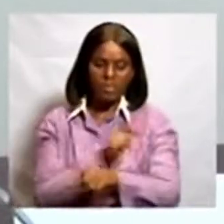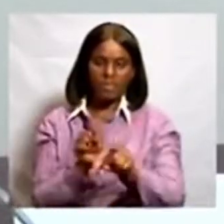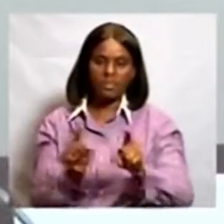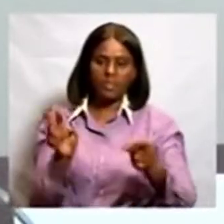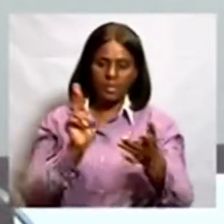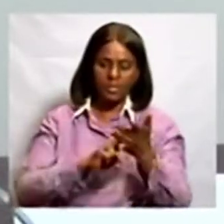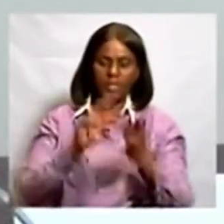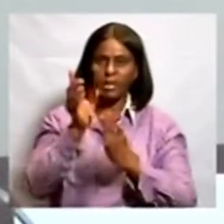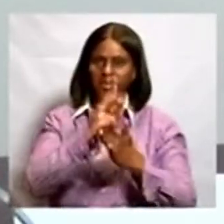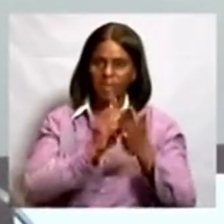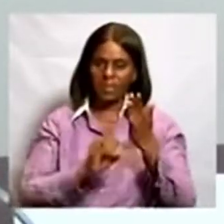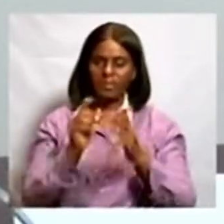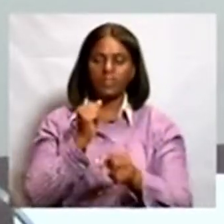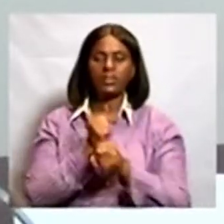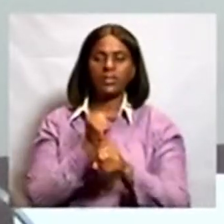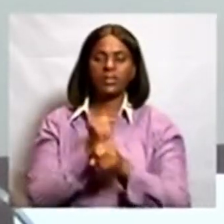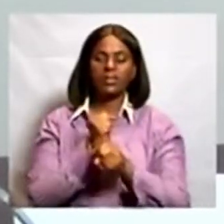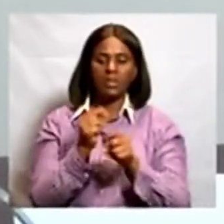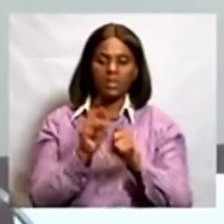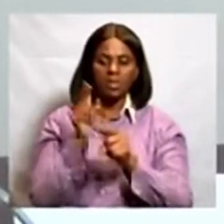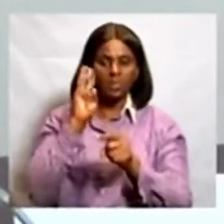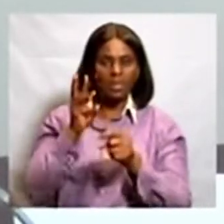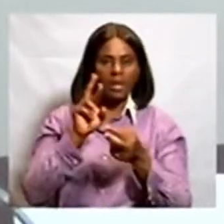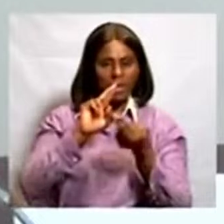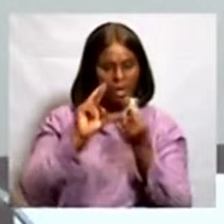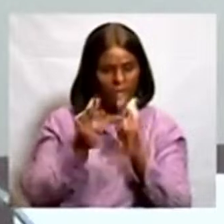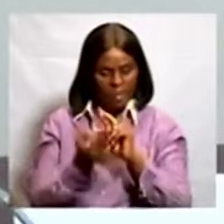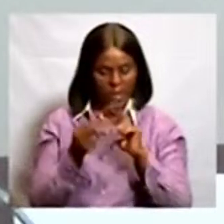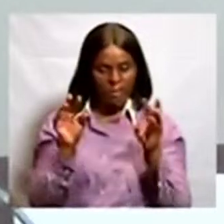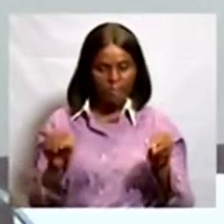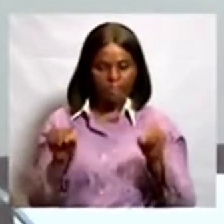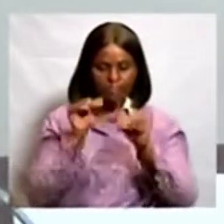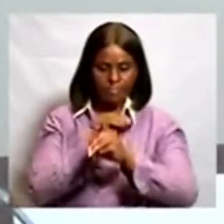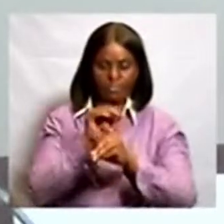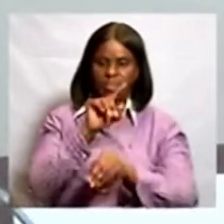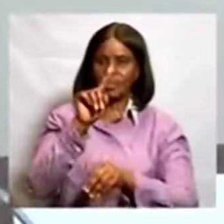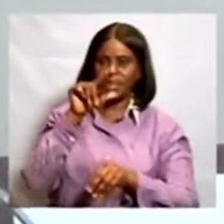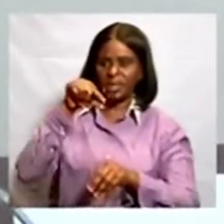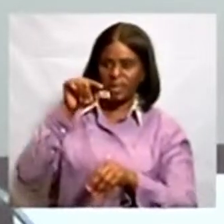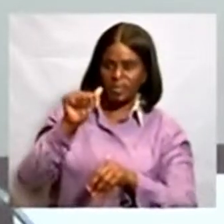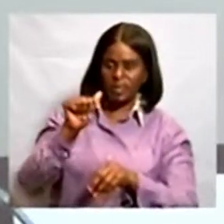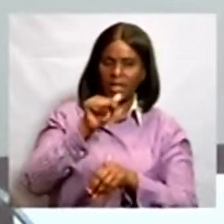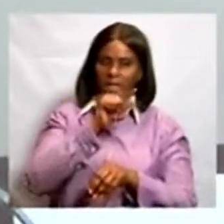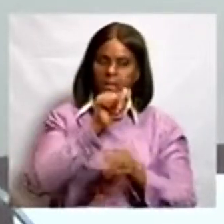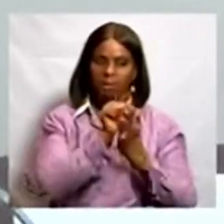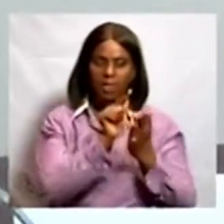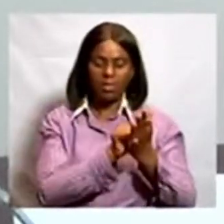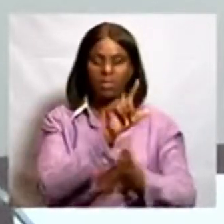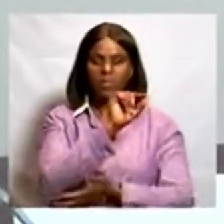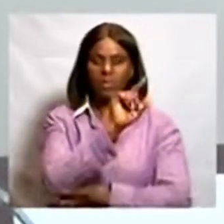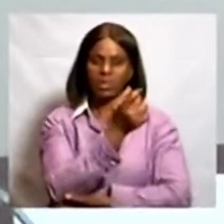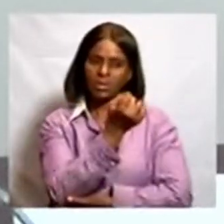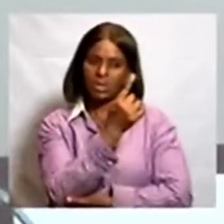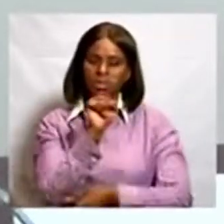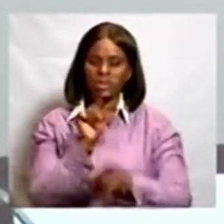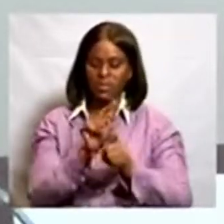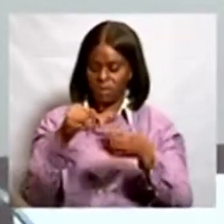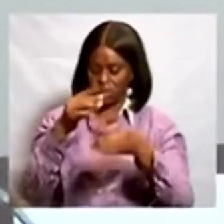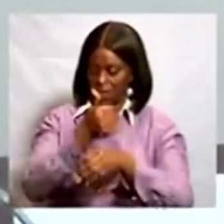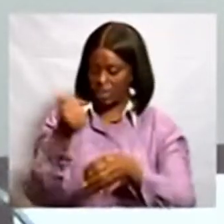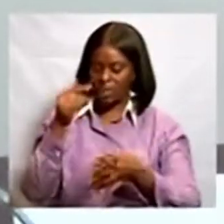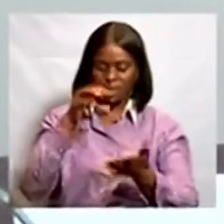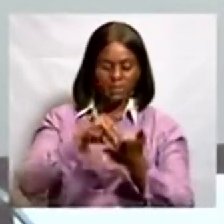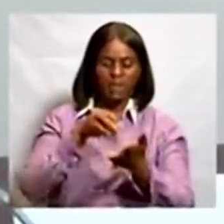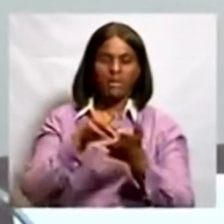the functions. It will repeal and replace the ZAQUA Act of 2011 and provide for any other matters that